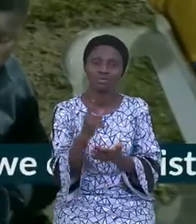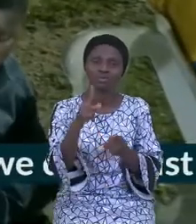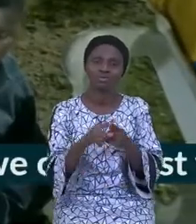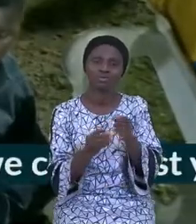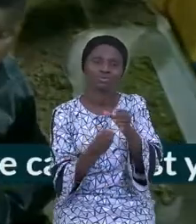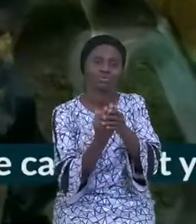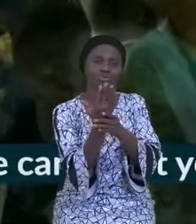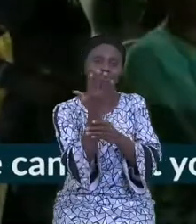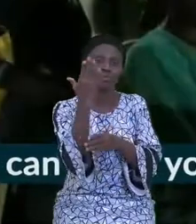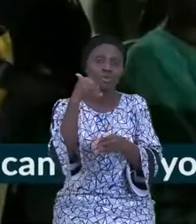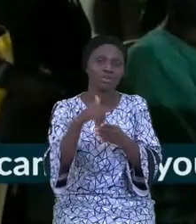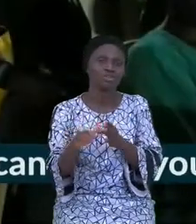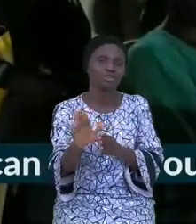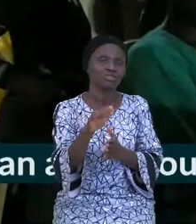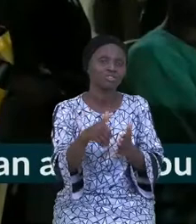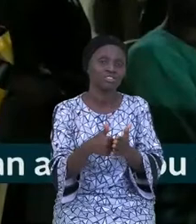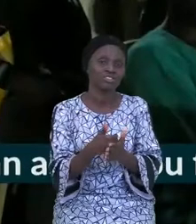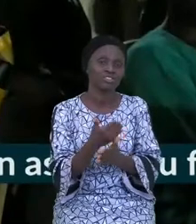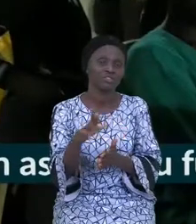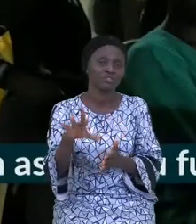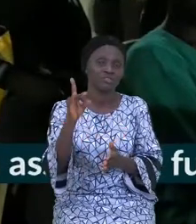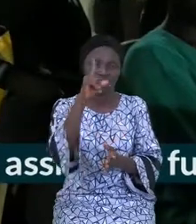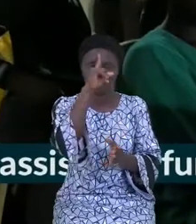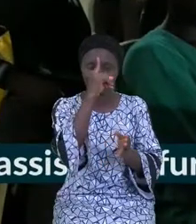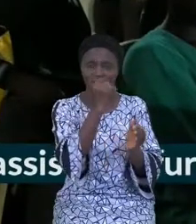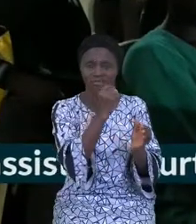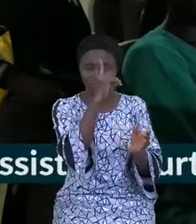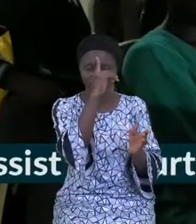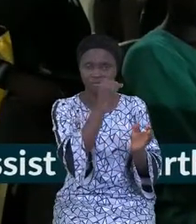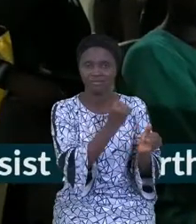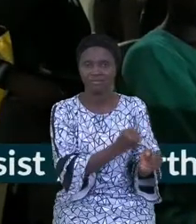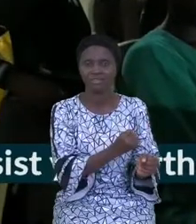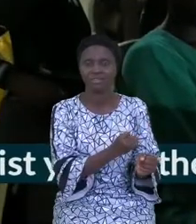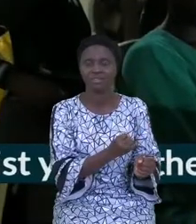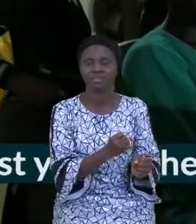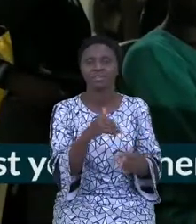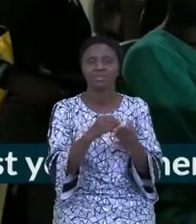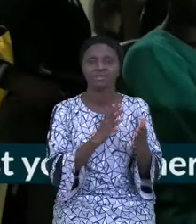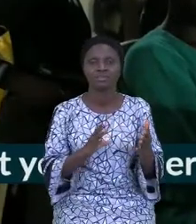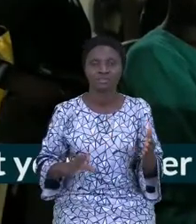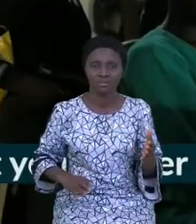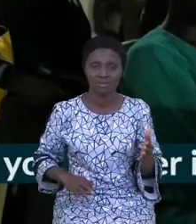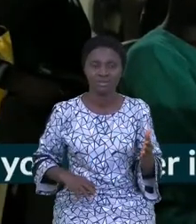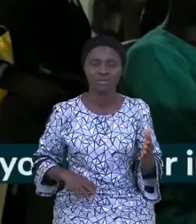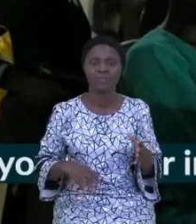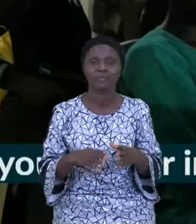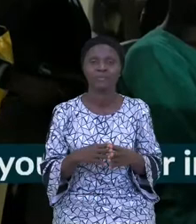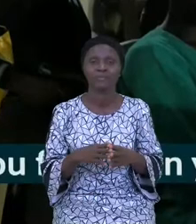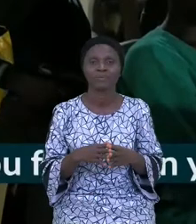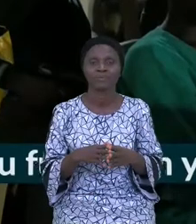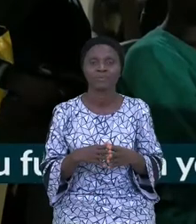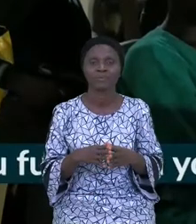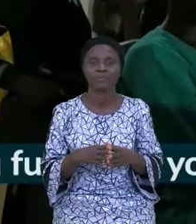newfound faith. All over the other locations, try quickly to get their details as we are